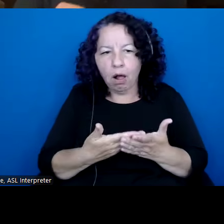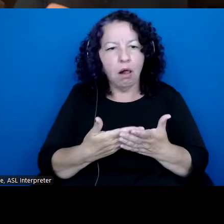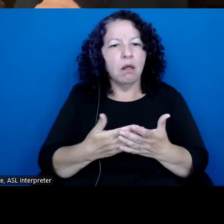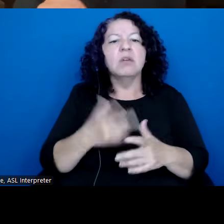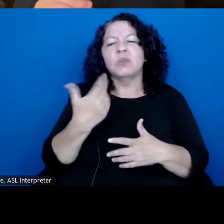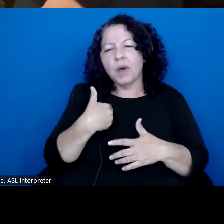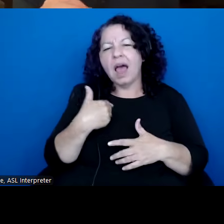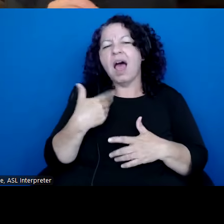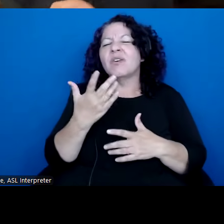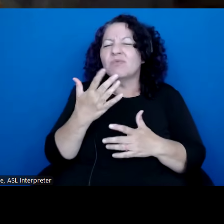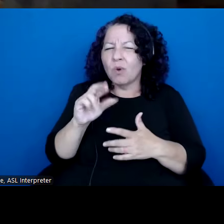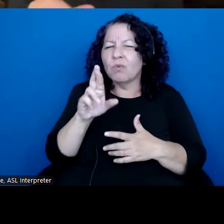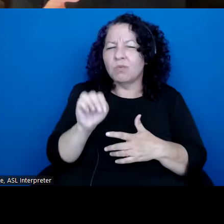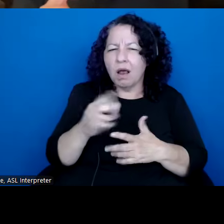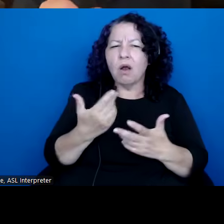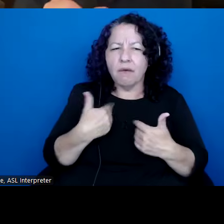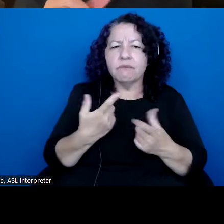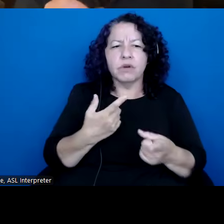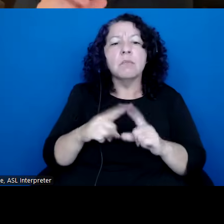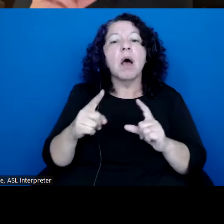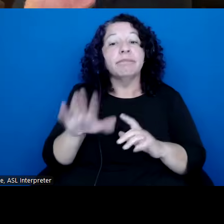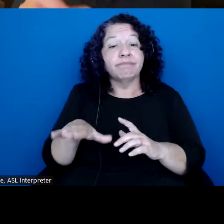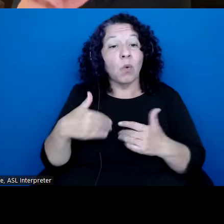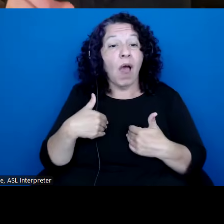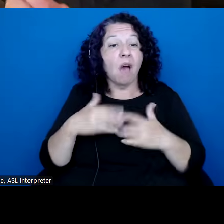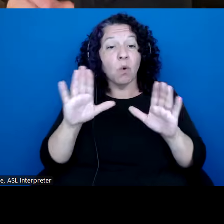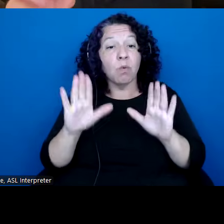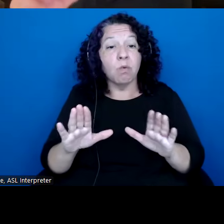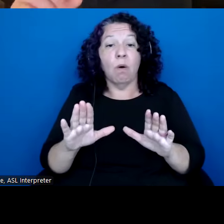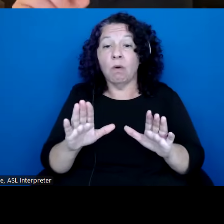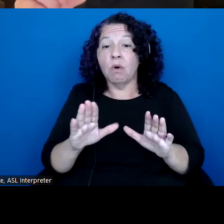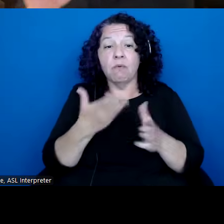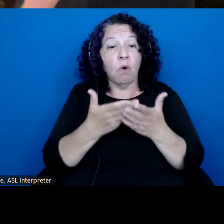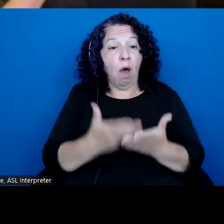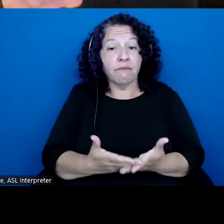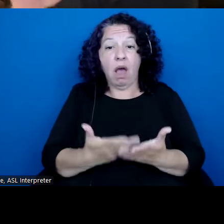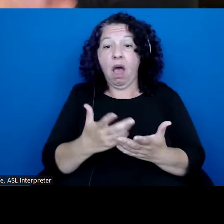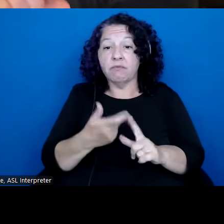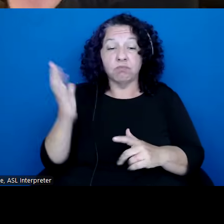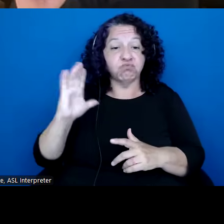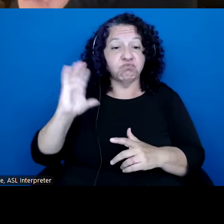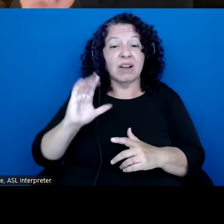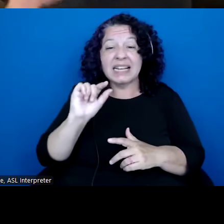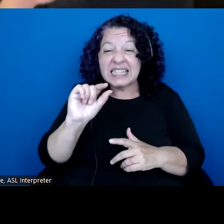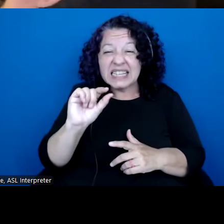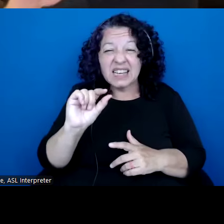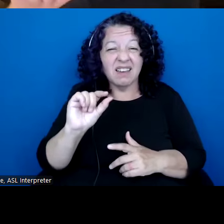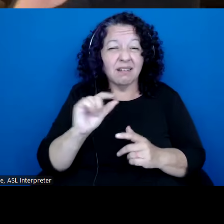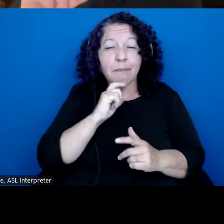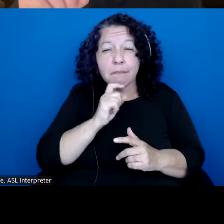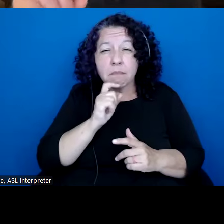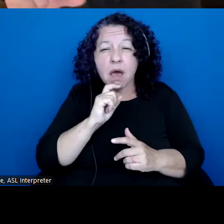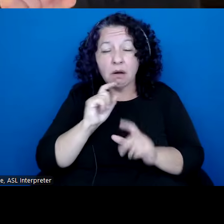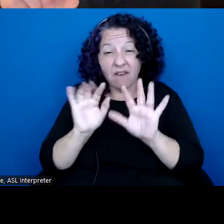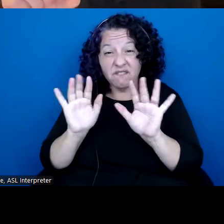straws, except that we have this wonderful series of artifacts that are basically little metal, sort of